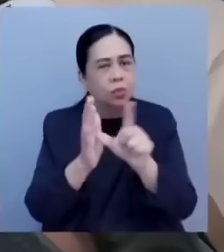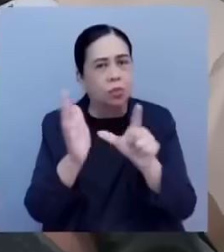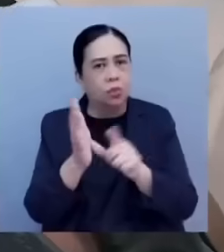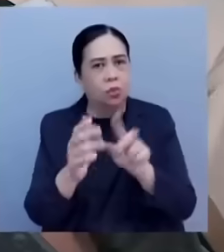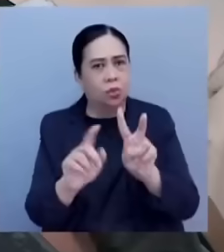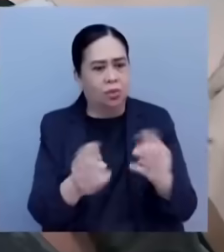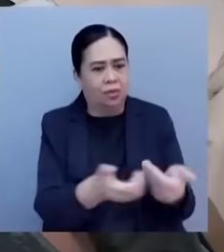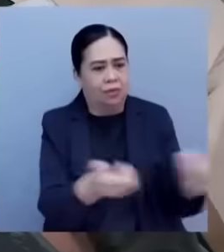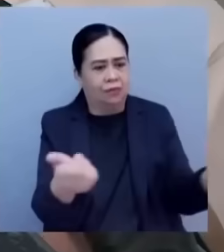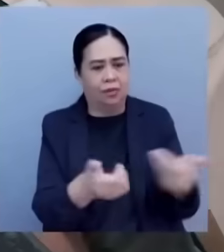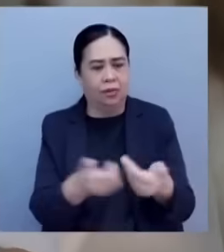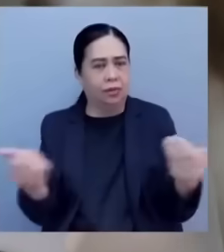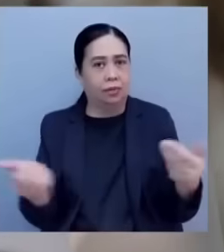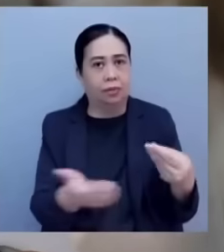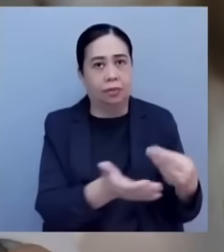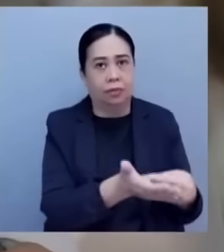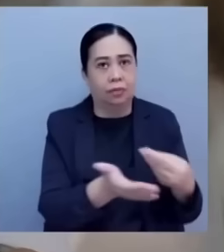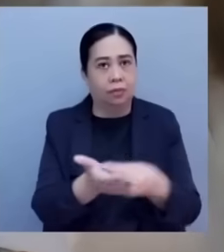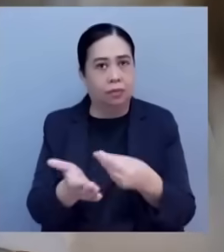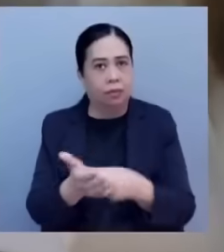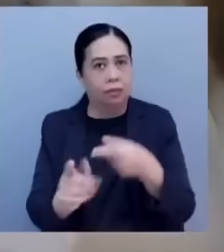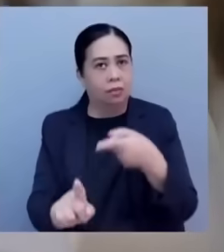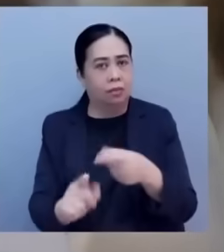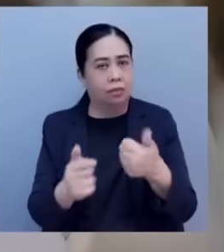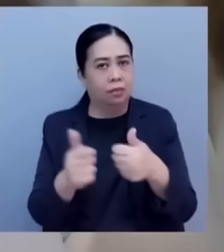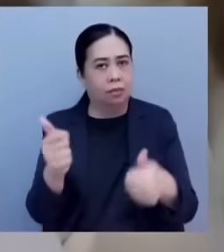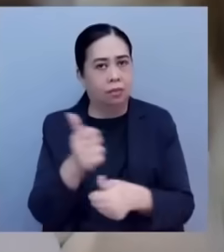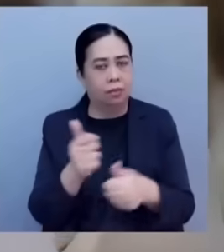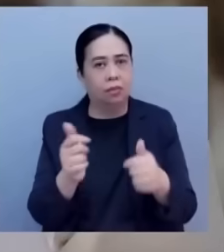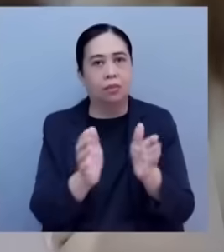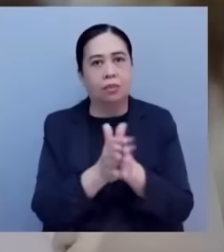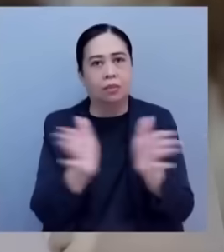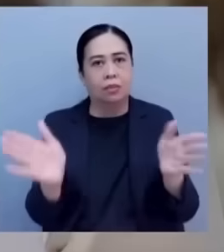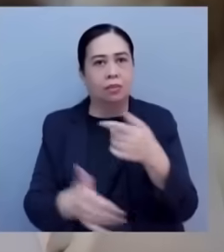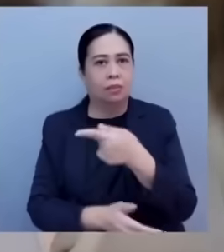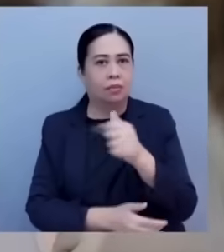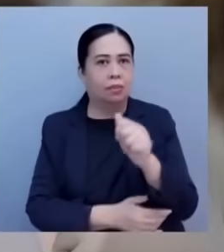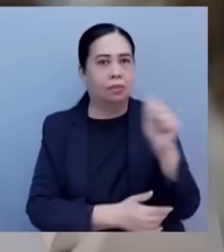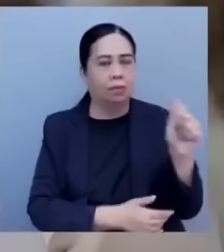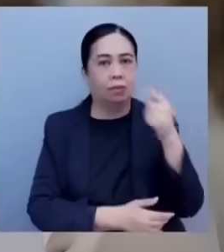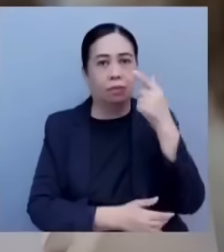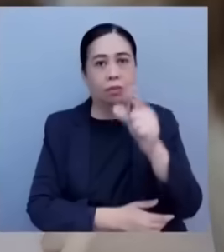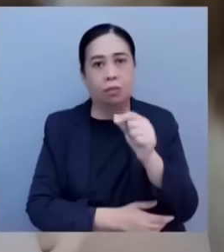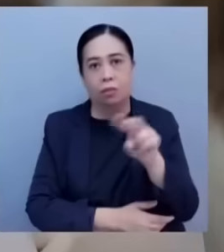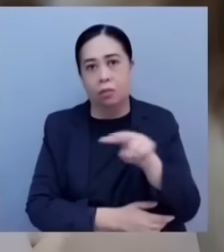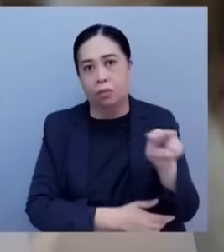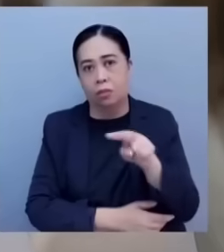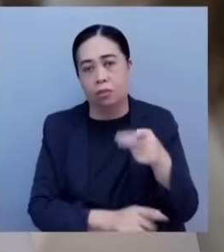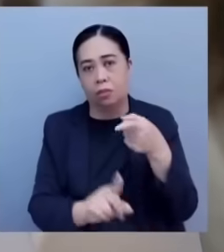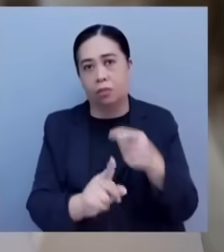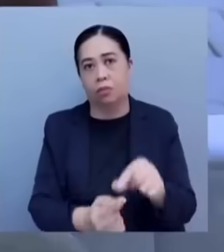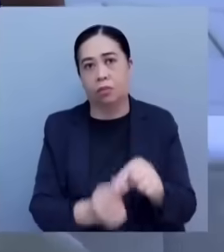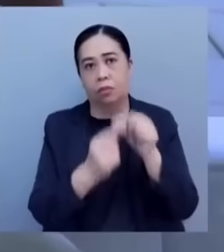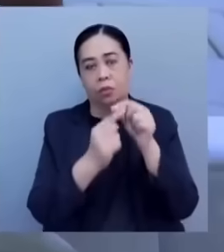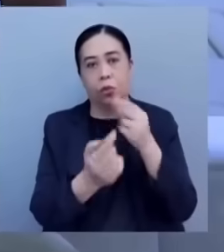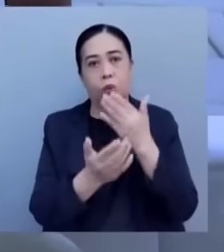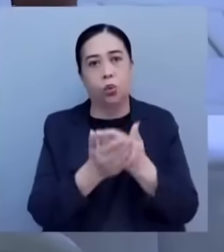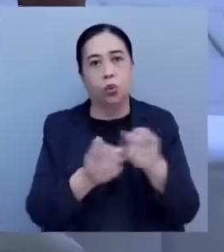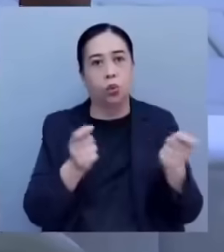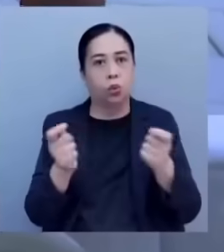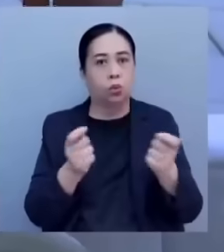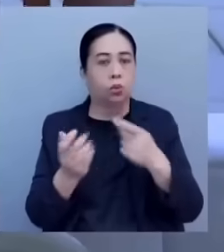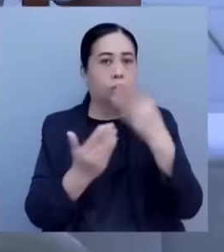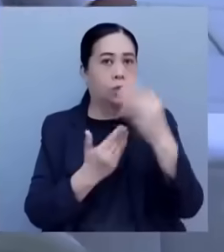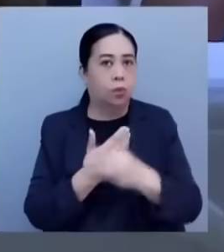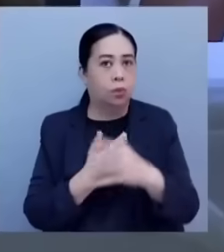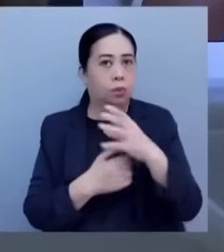different allocations provided for under the General Appropriations Act of 2022, particularly the Good Governance Program and